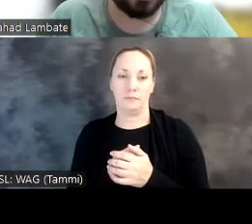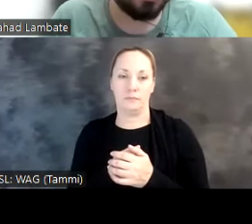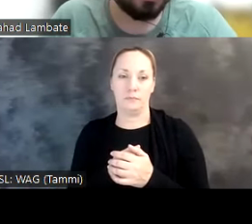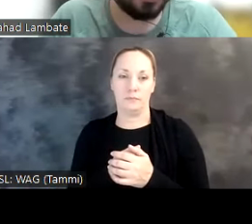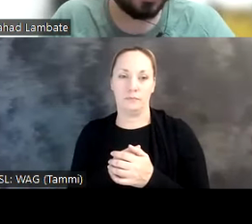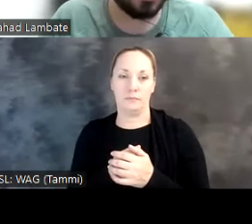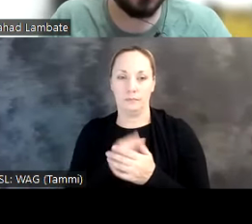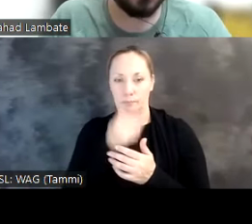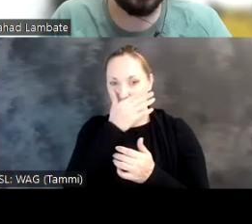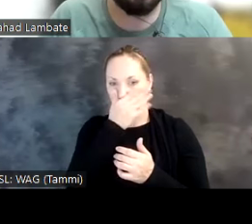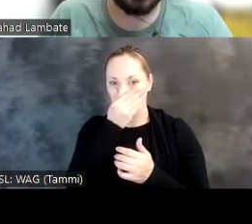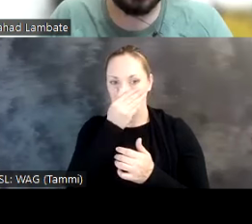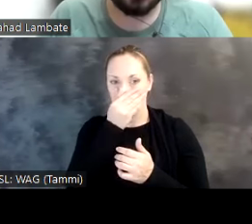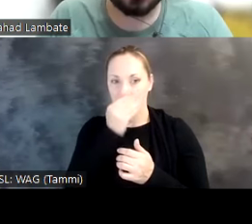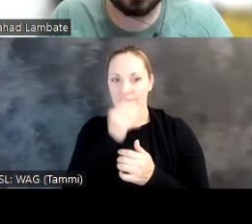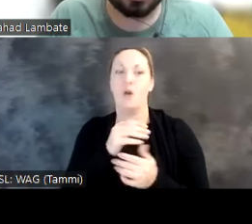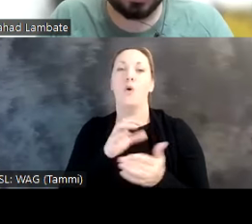2411.